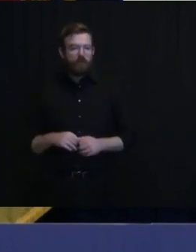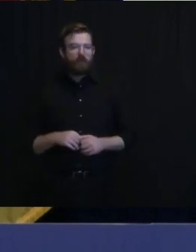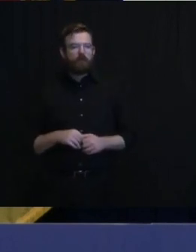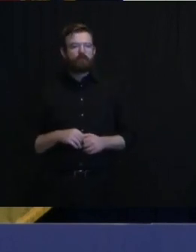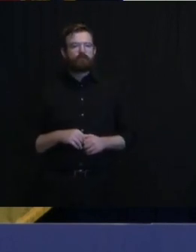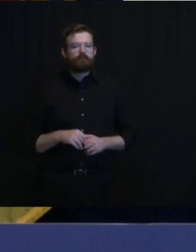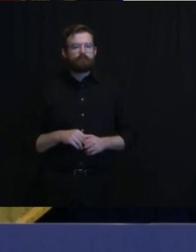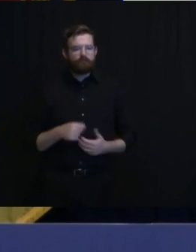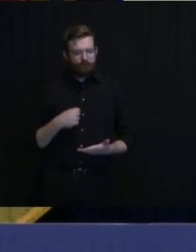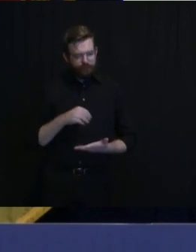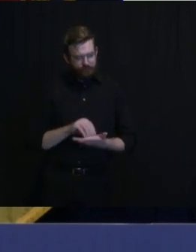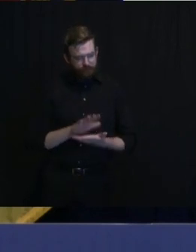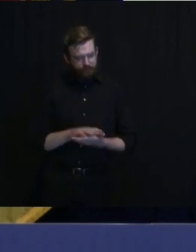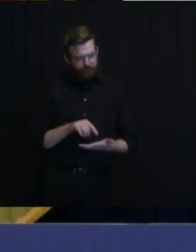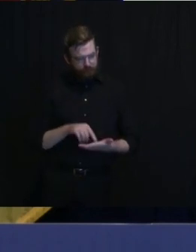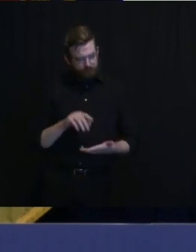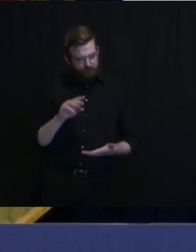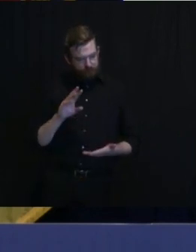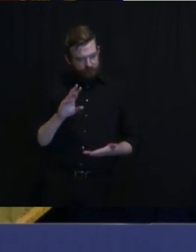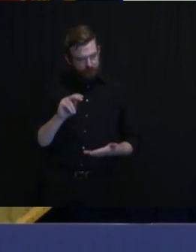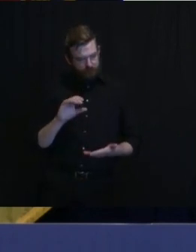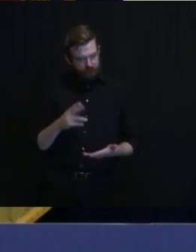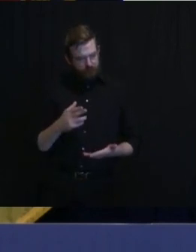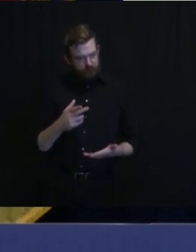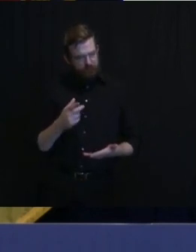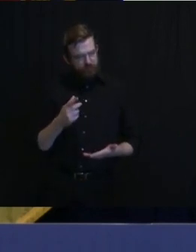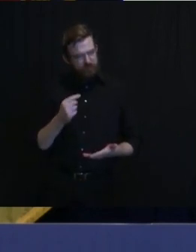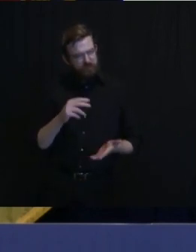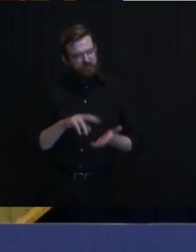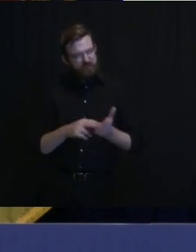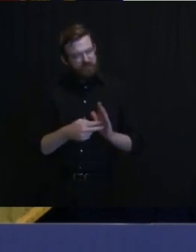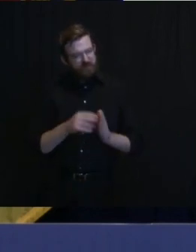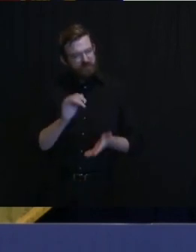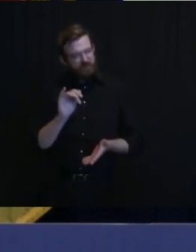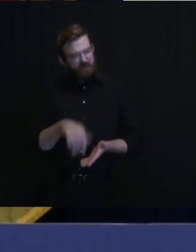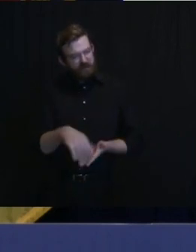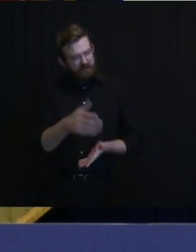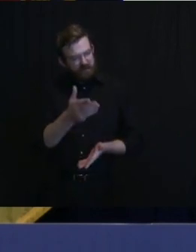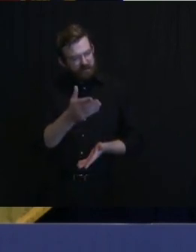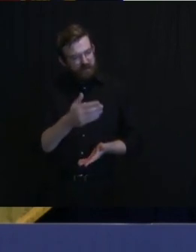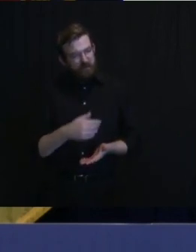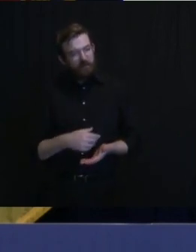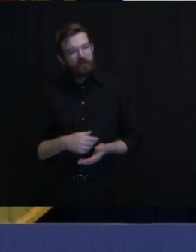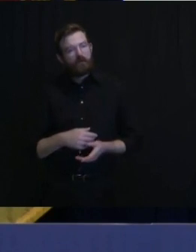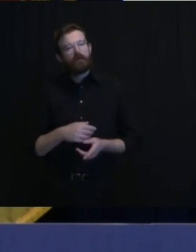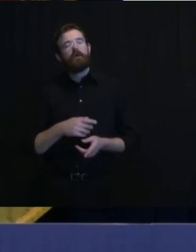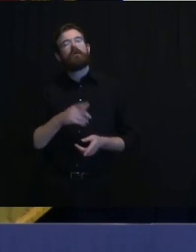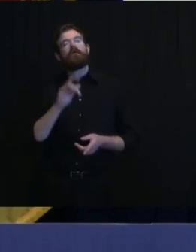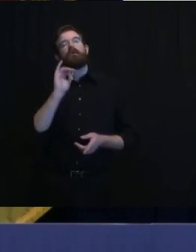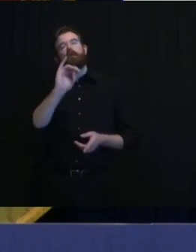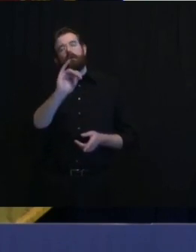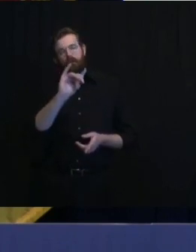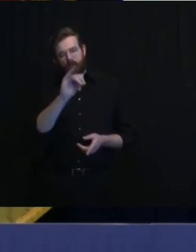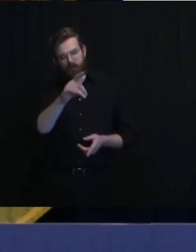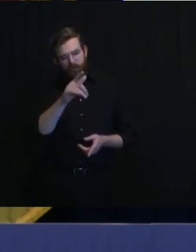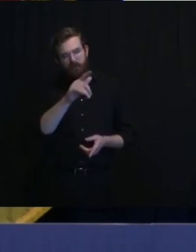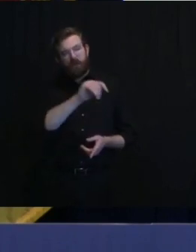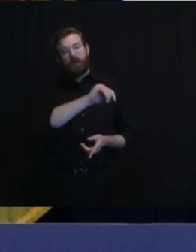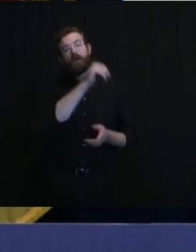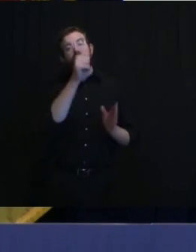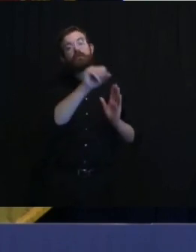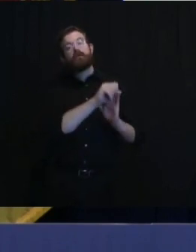states putting a strain on New Jersey testing and results, could that throw a wrench in the state's reopening plans? I know you've paused reopening plans,